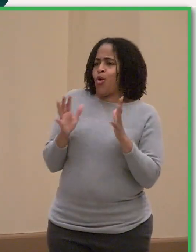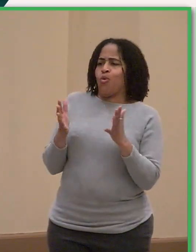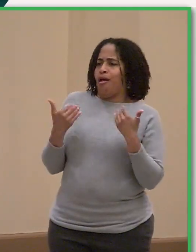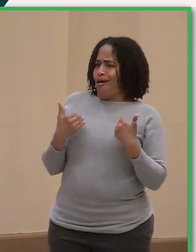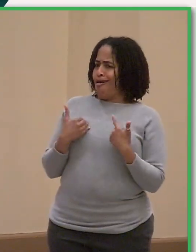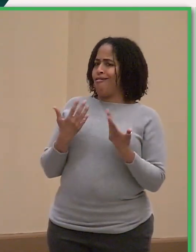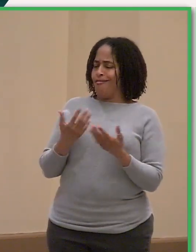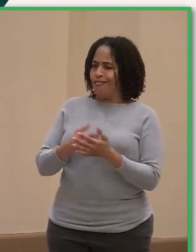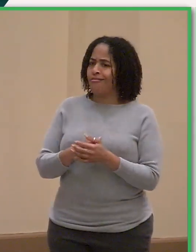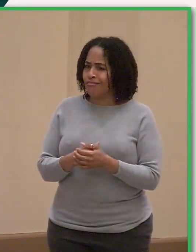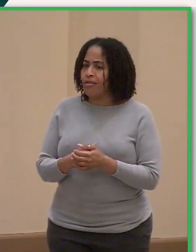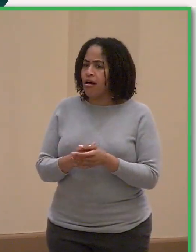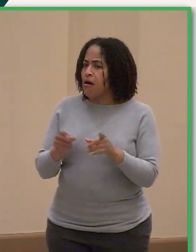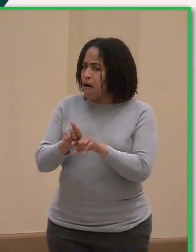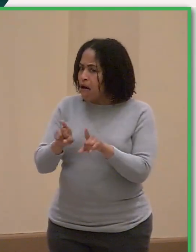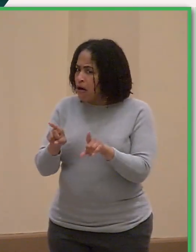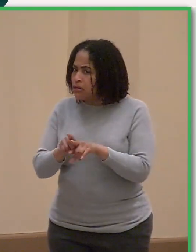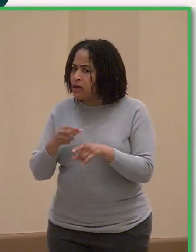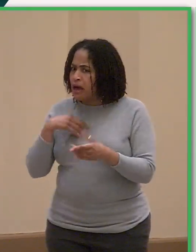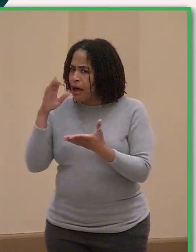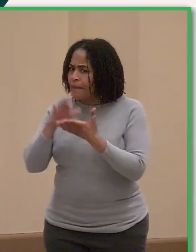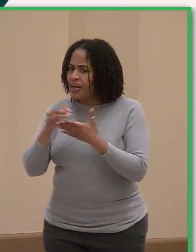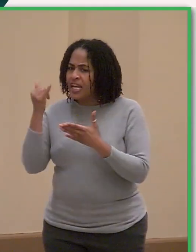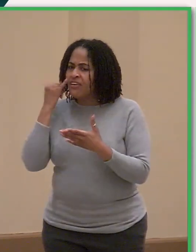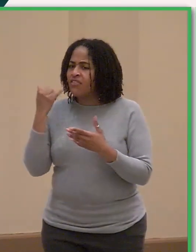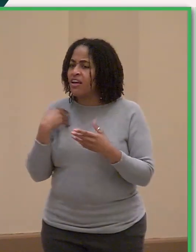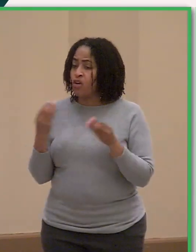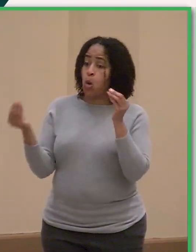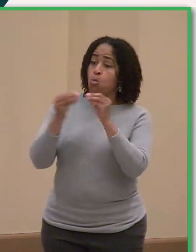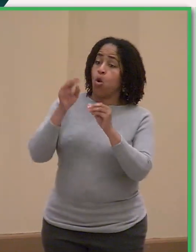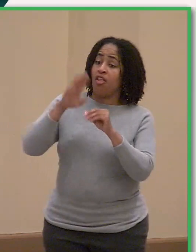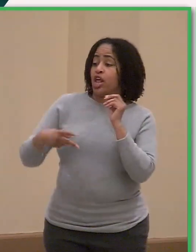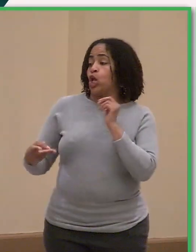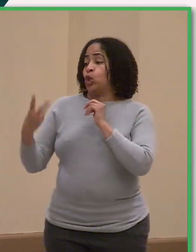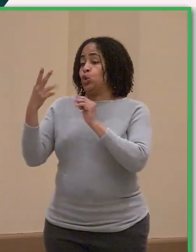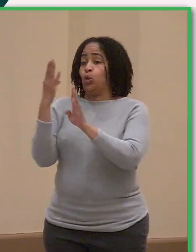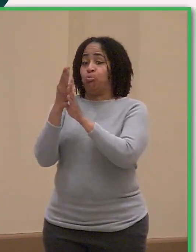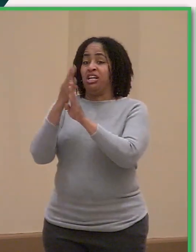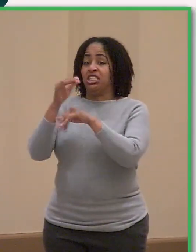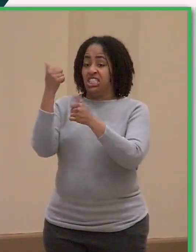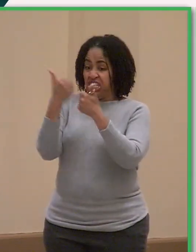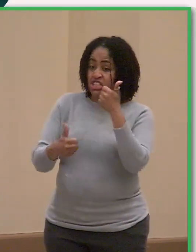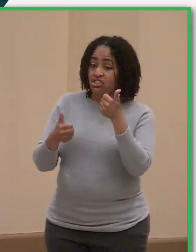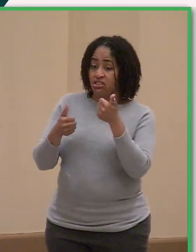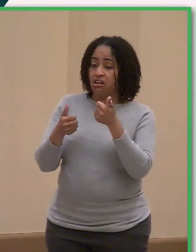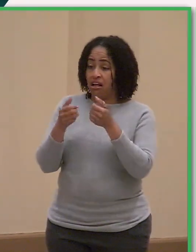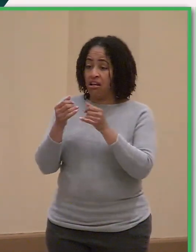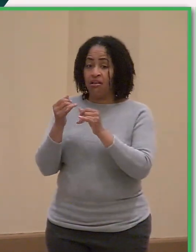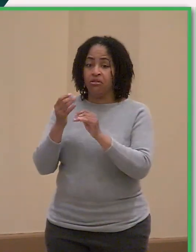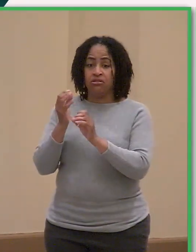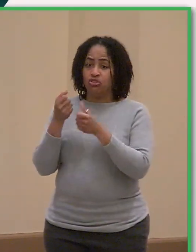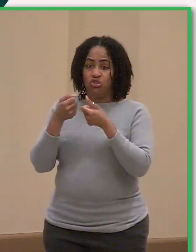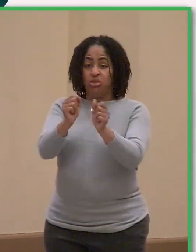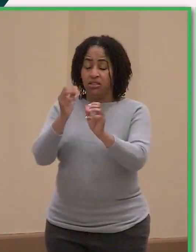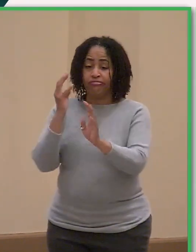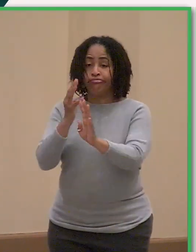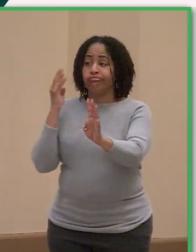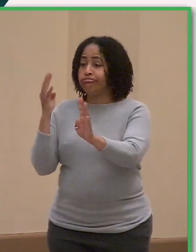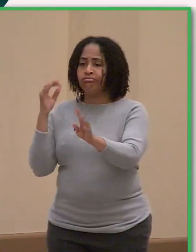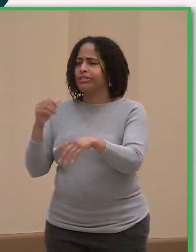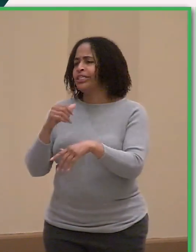Also, I believe that if there were more than 2 buses on the line, then, you know, the buses won't be